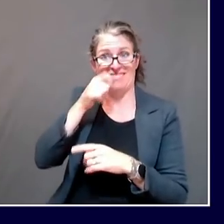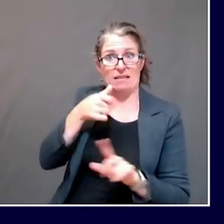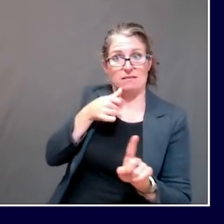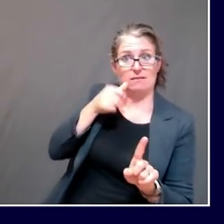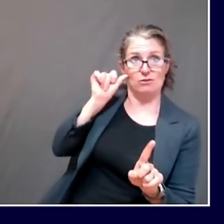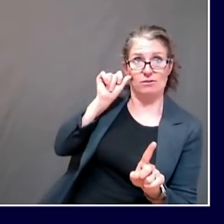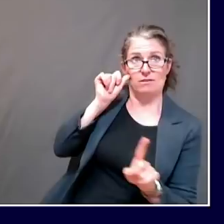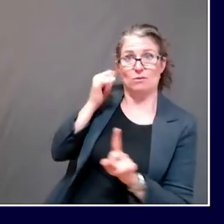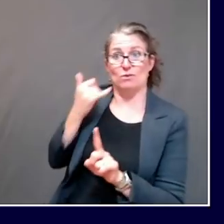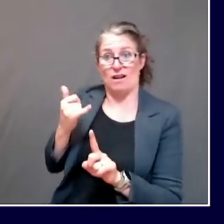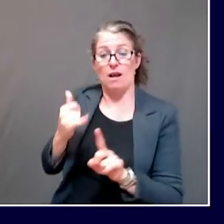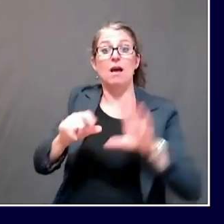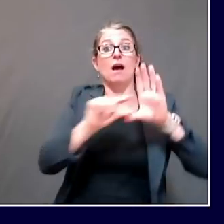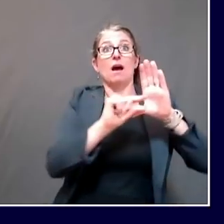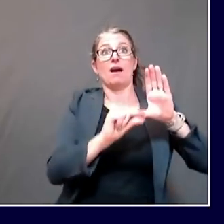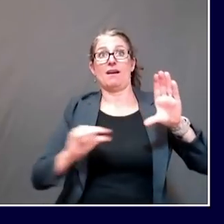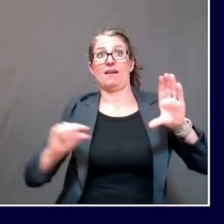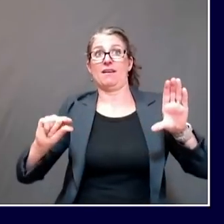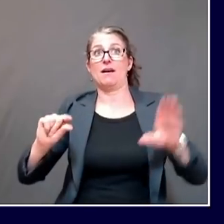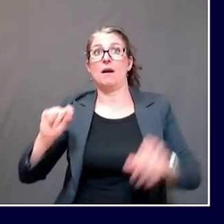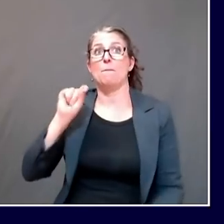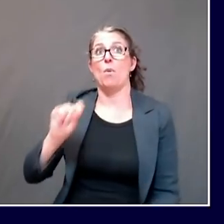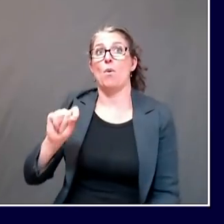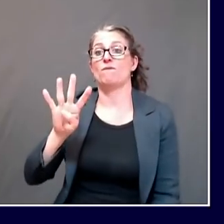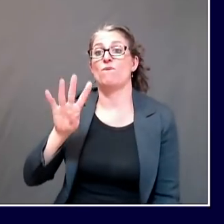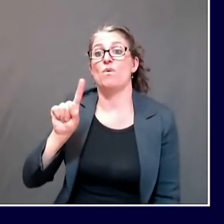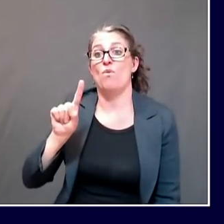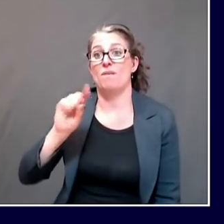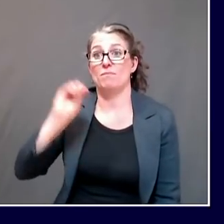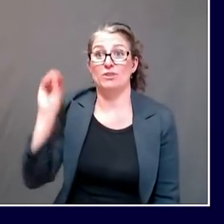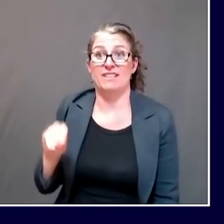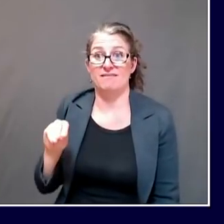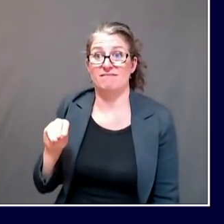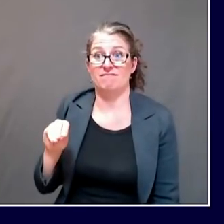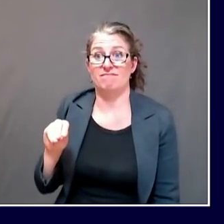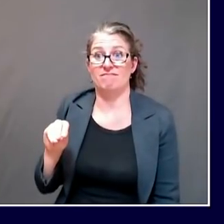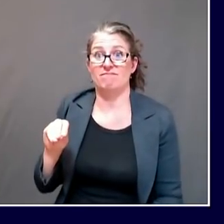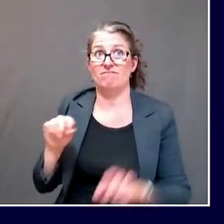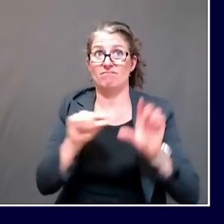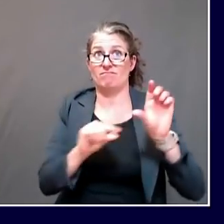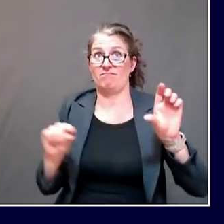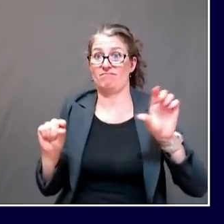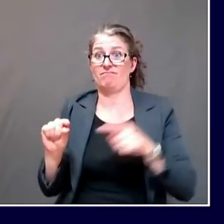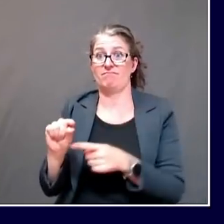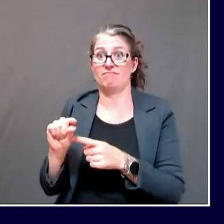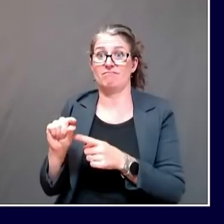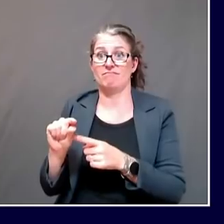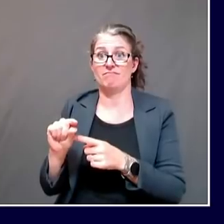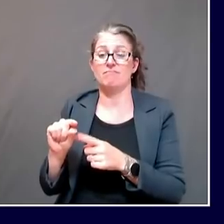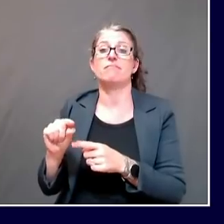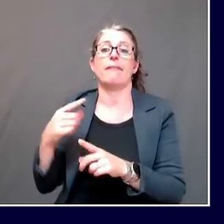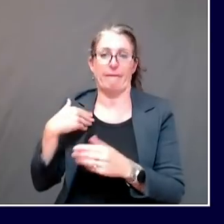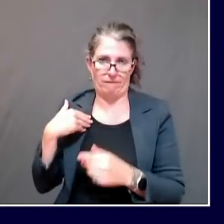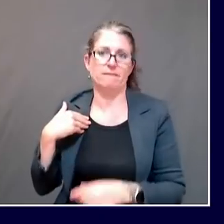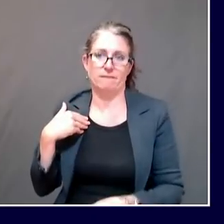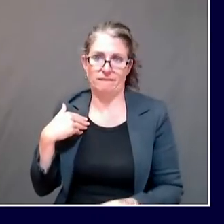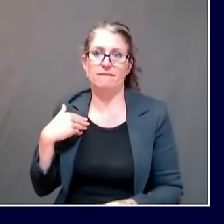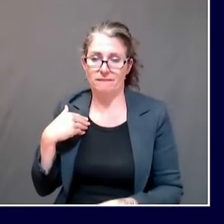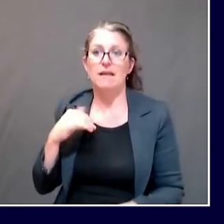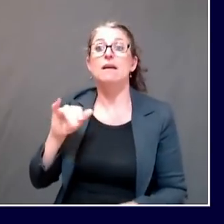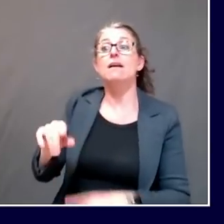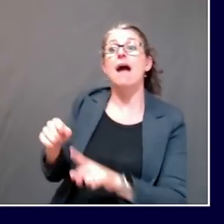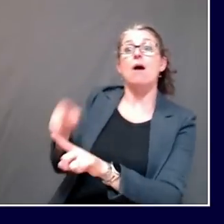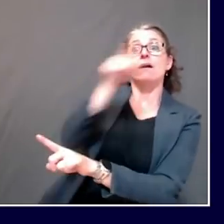was 0.41%. On a 7-day basis, that brings our weighted PCR positivity